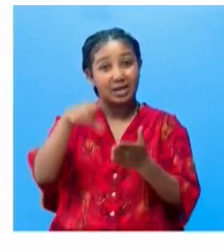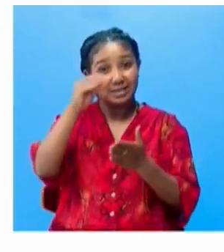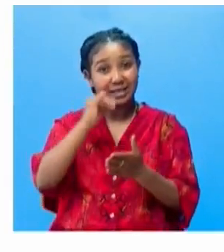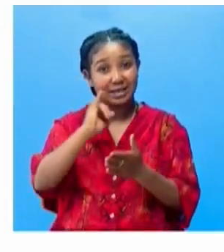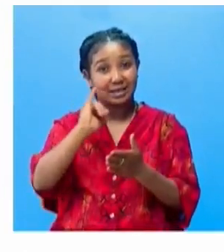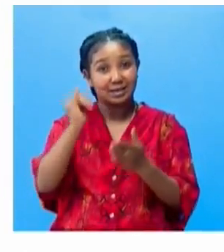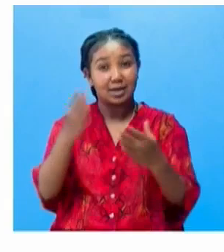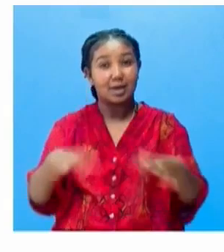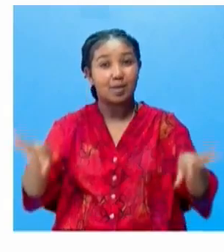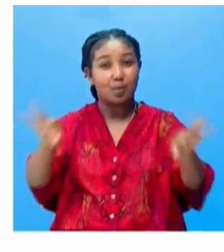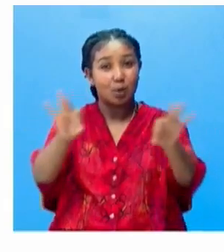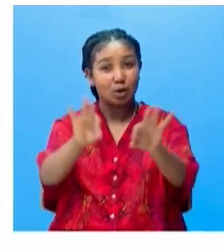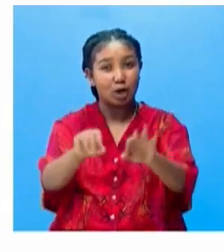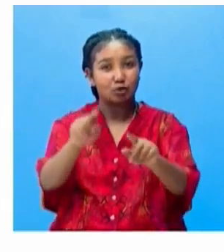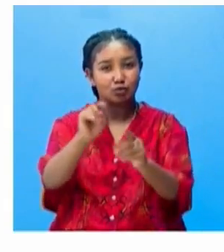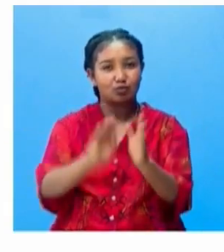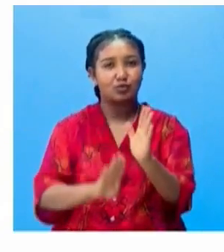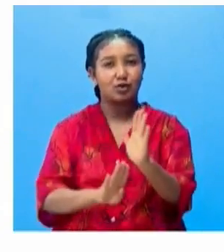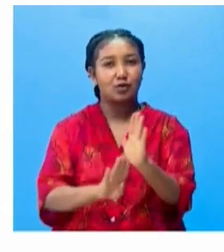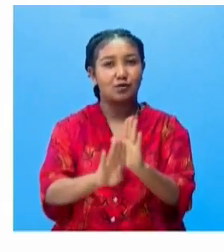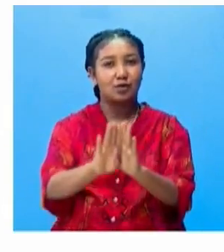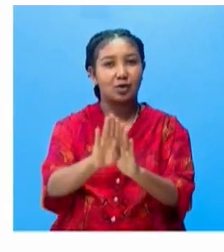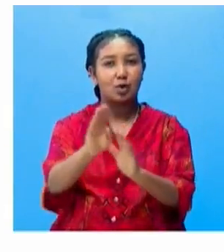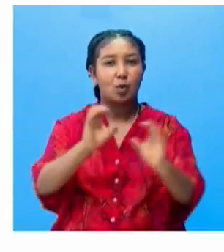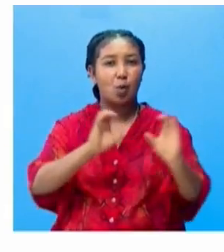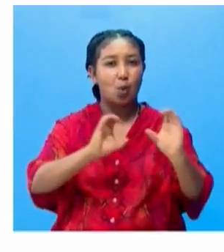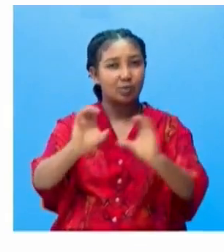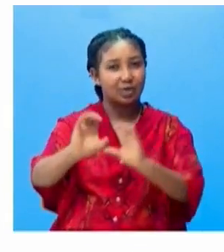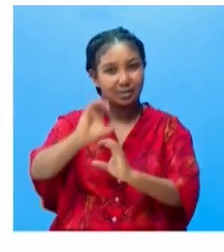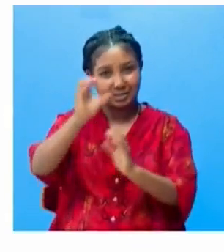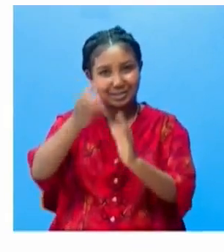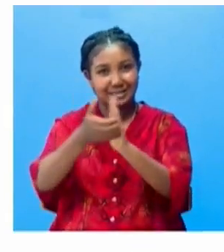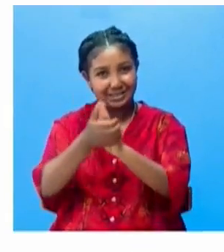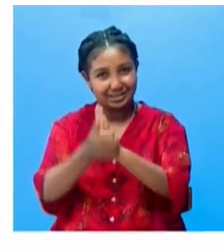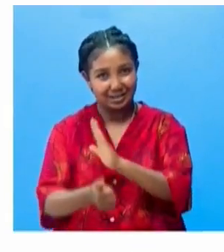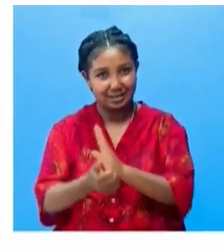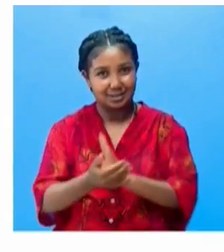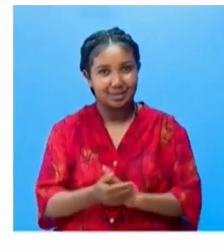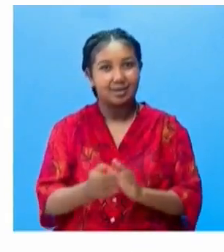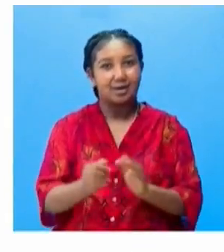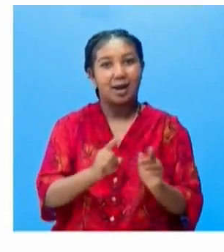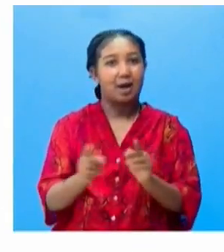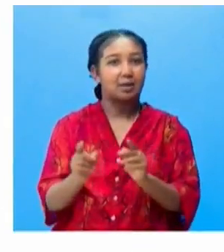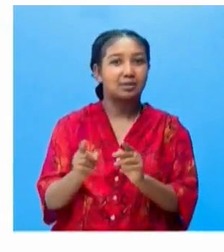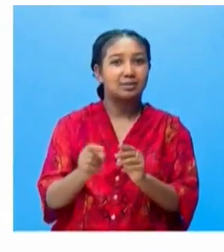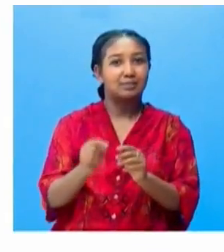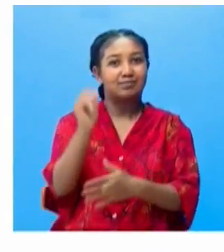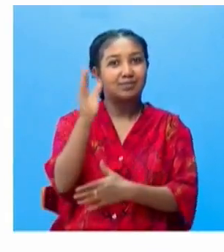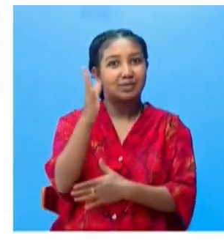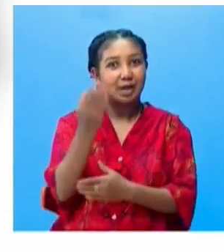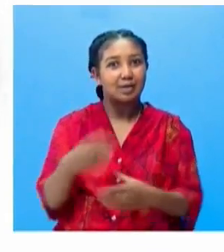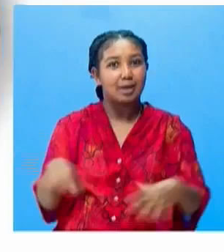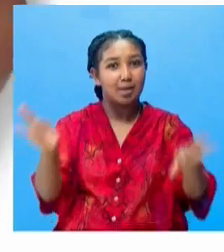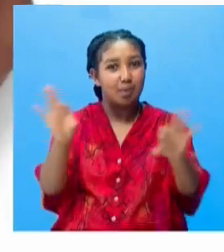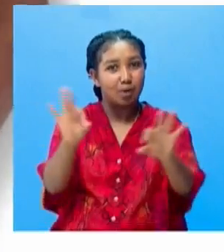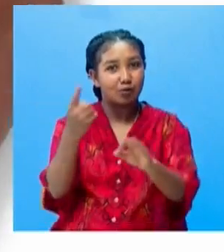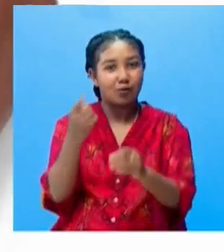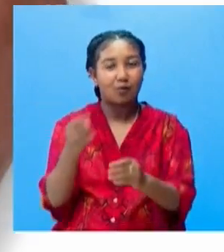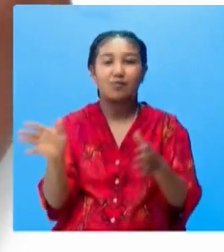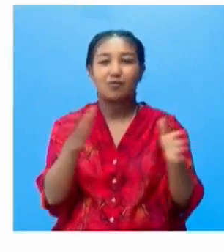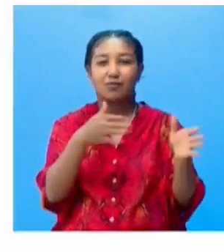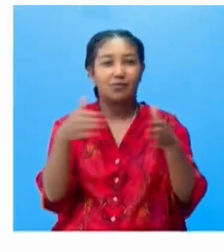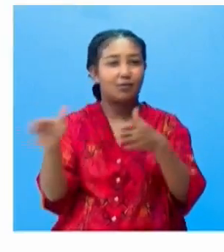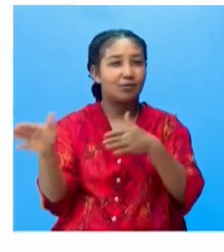is important to develop communication skills. Like trees are important for fresh